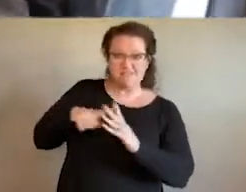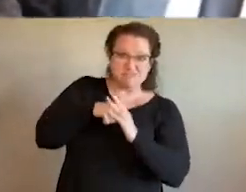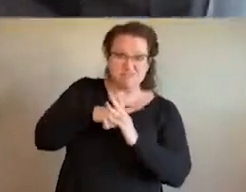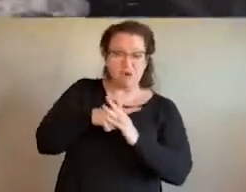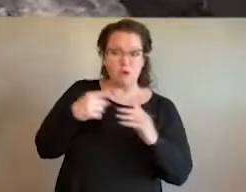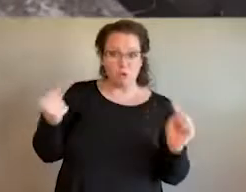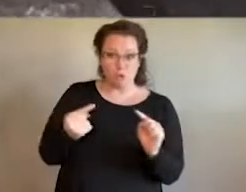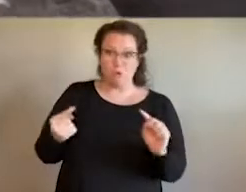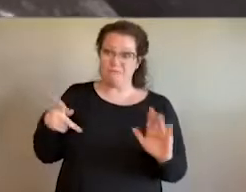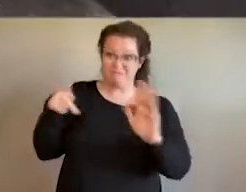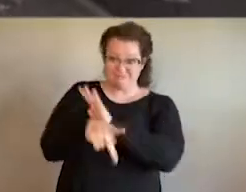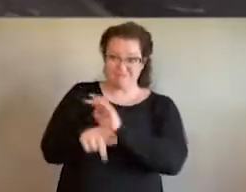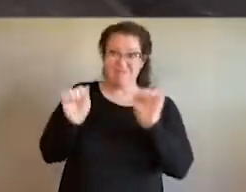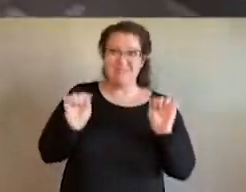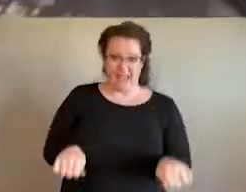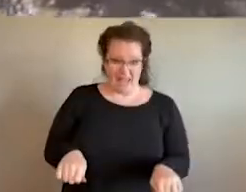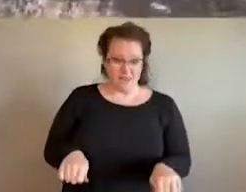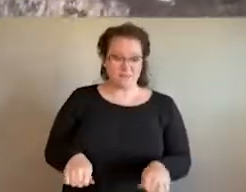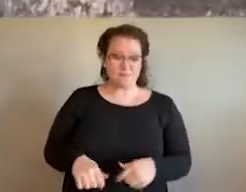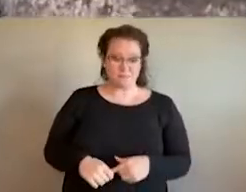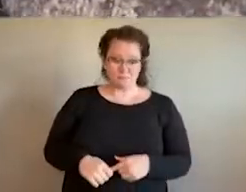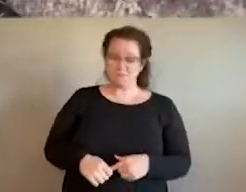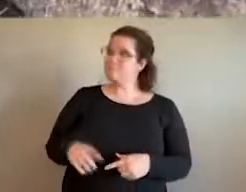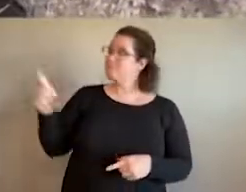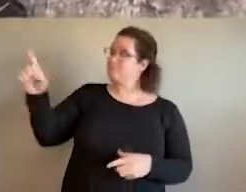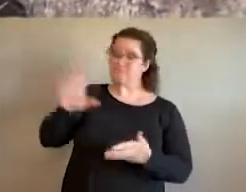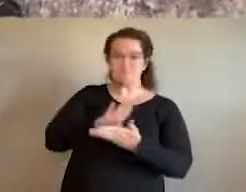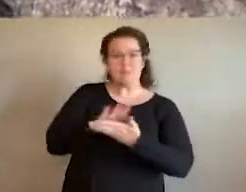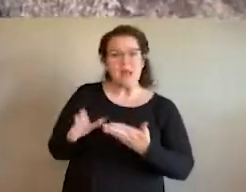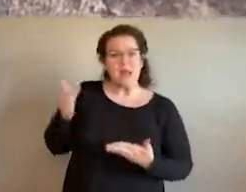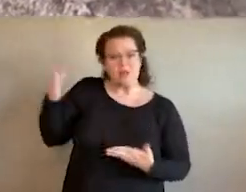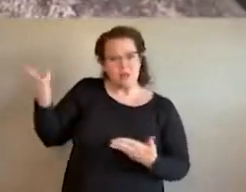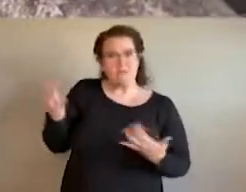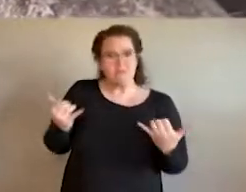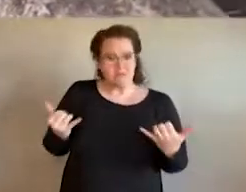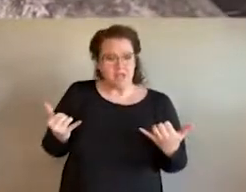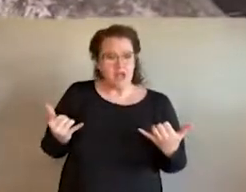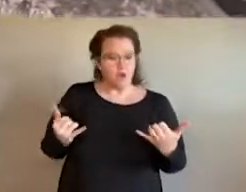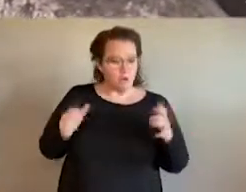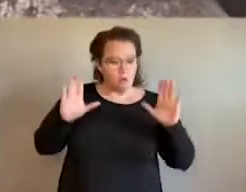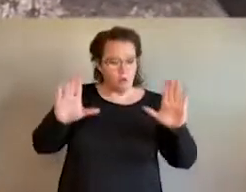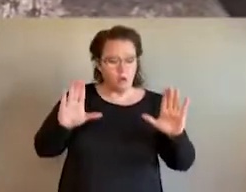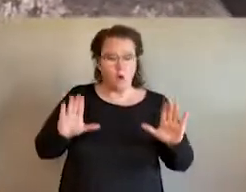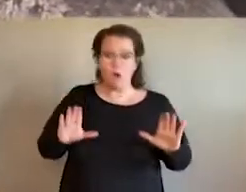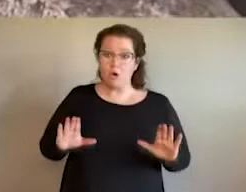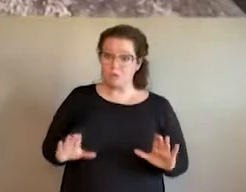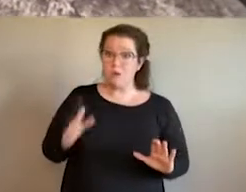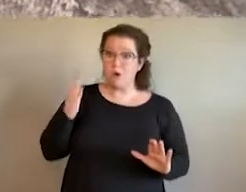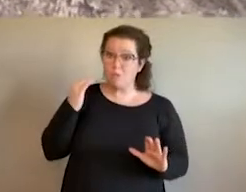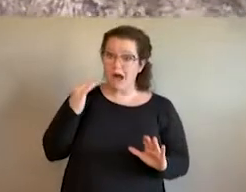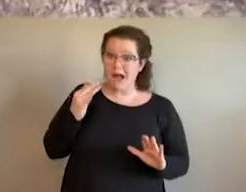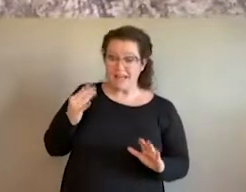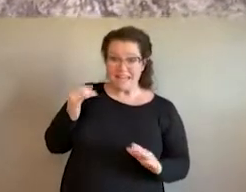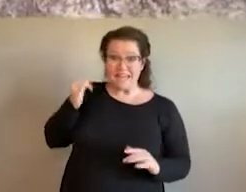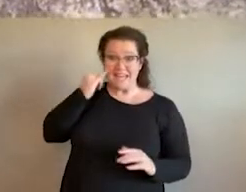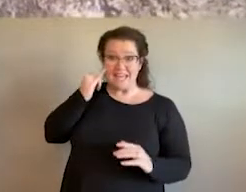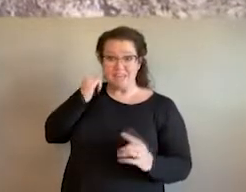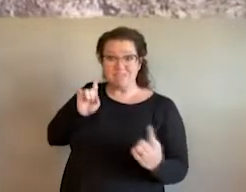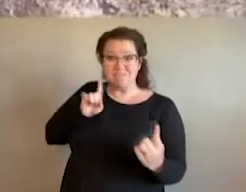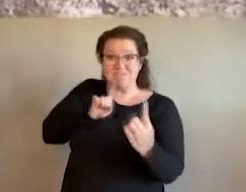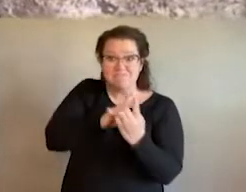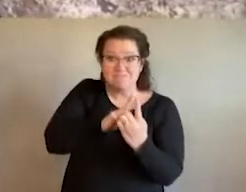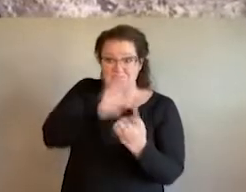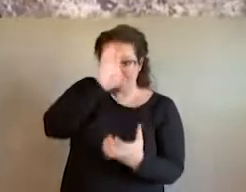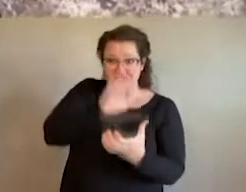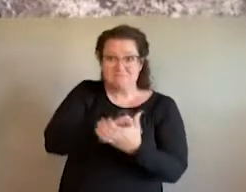fight, but when a fight comes to them, they got no problem taking it on. They're also really awesome because they are monogamous. So that